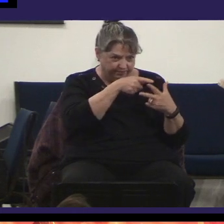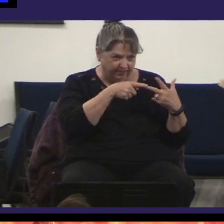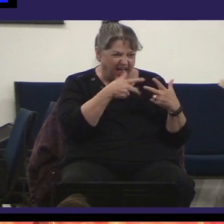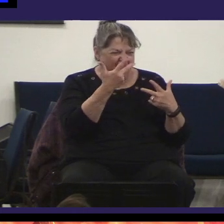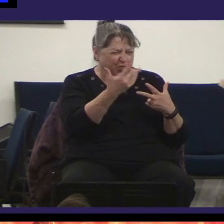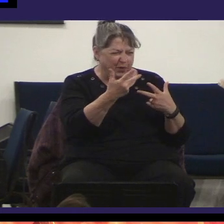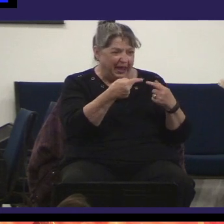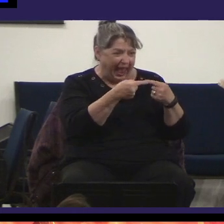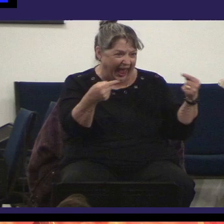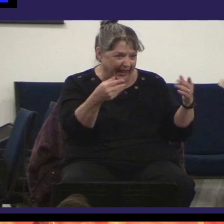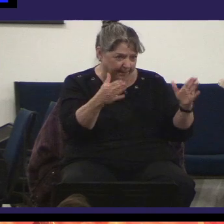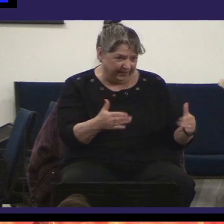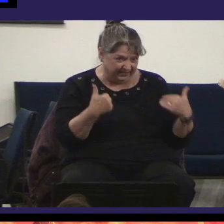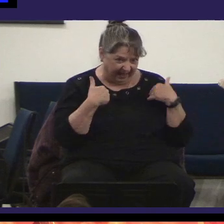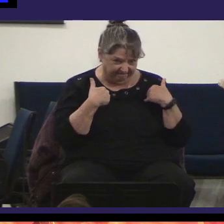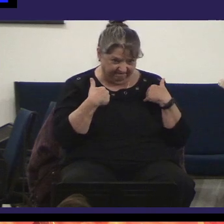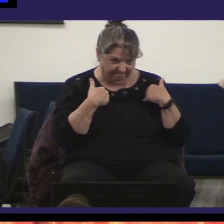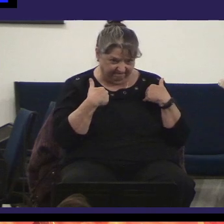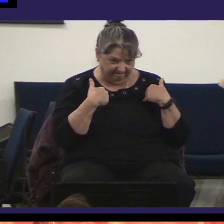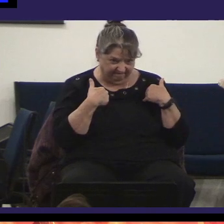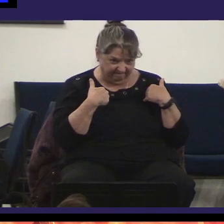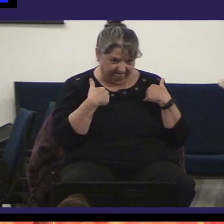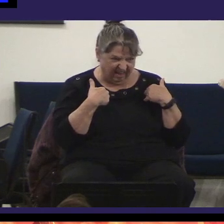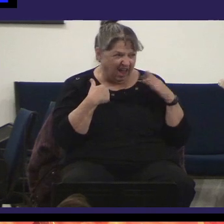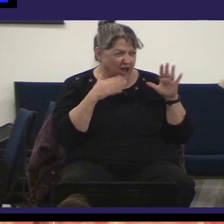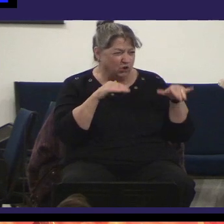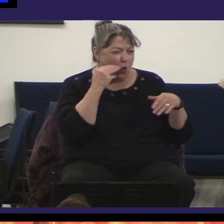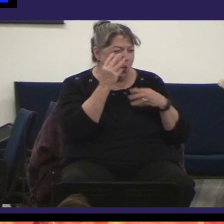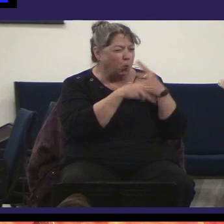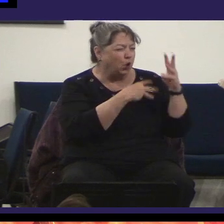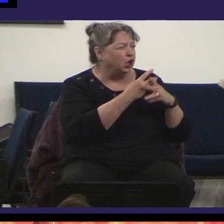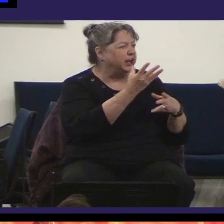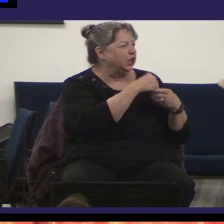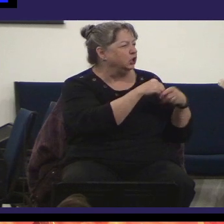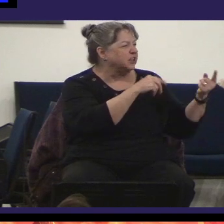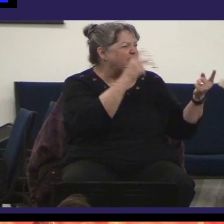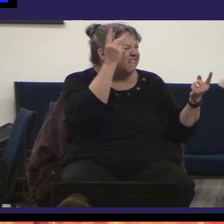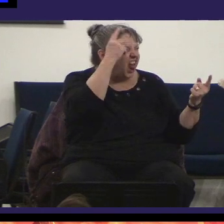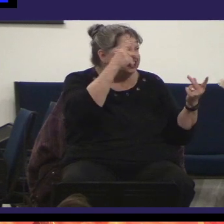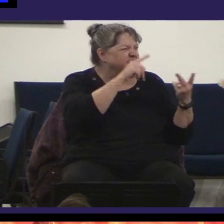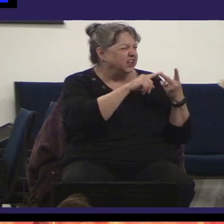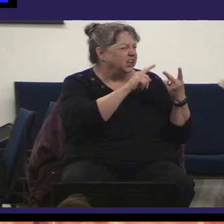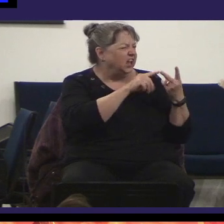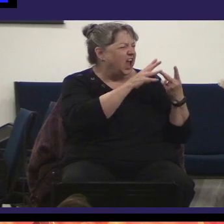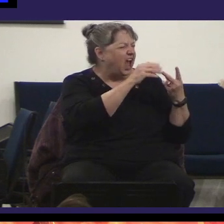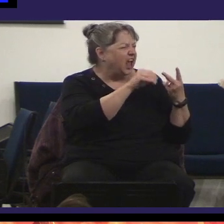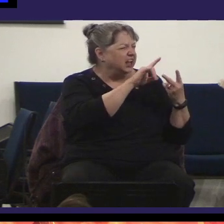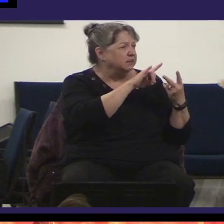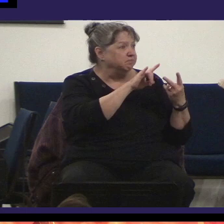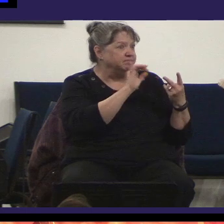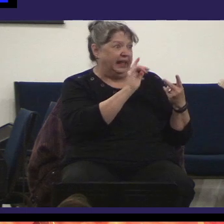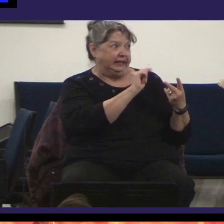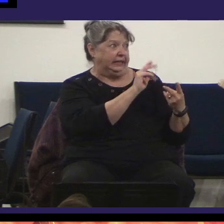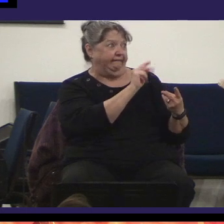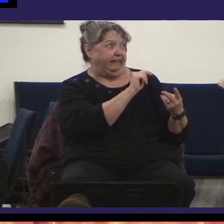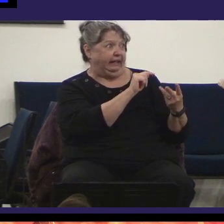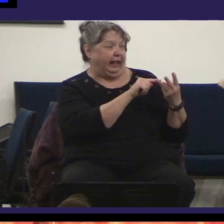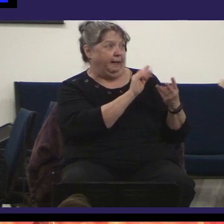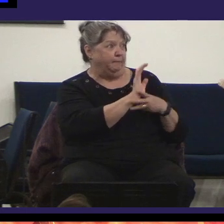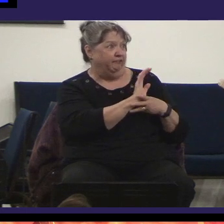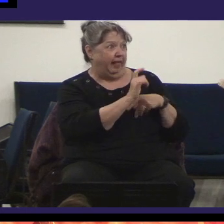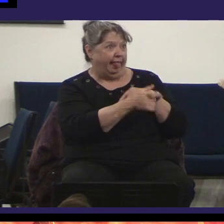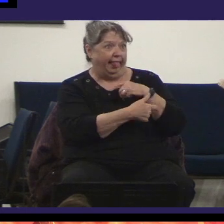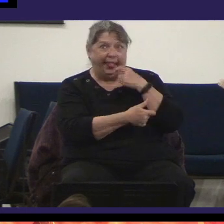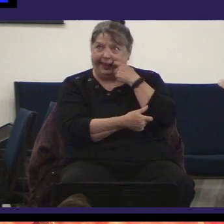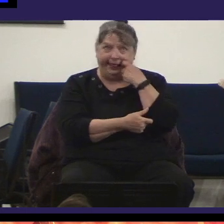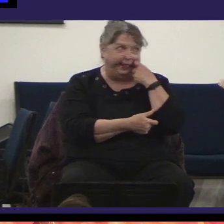government, philosophy, entertainment. And the flesh we were talking about, and in Galatians